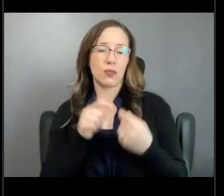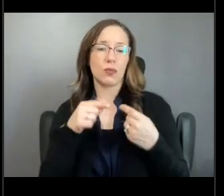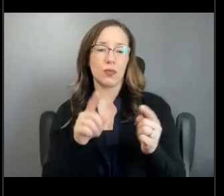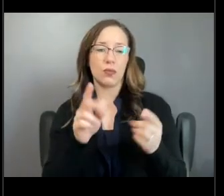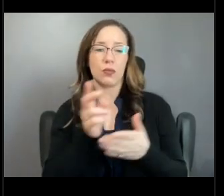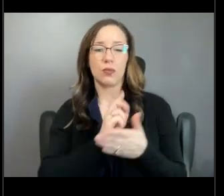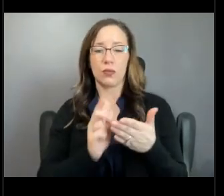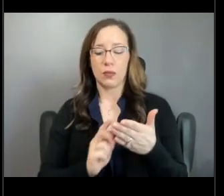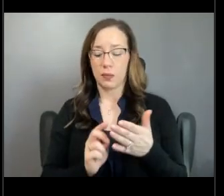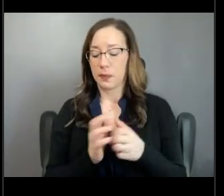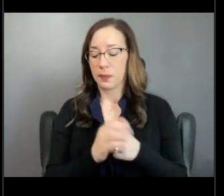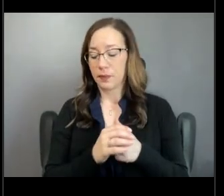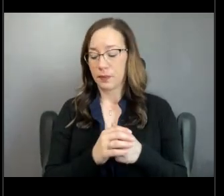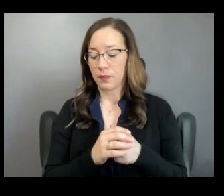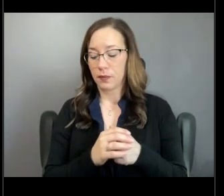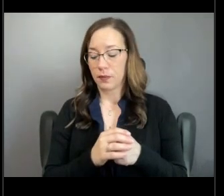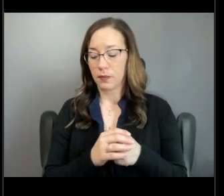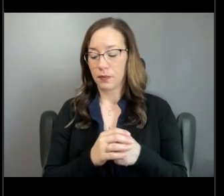design phase.